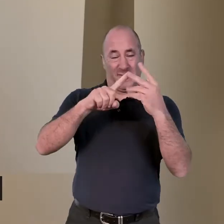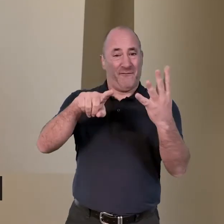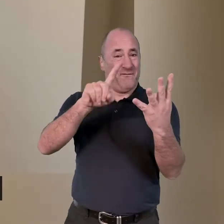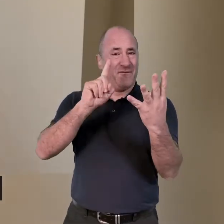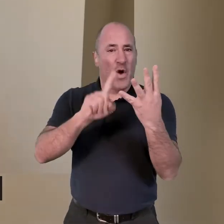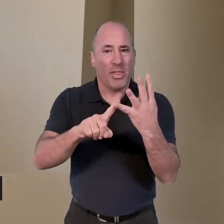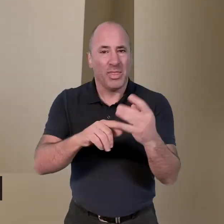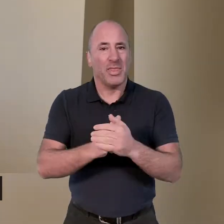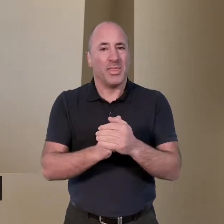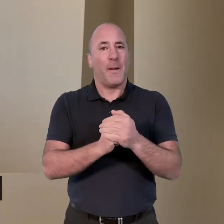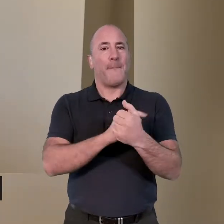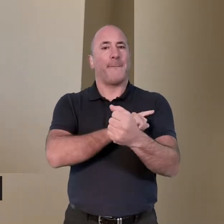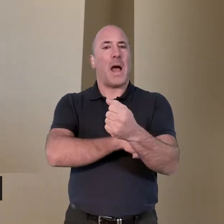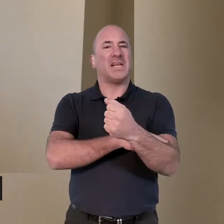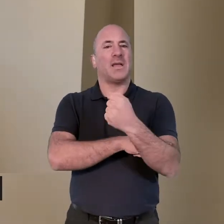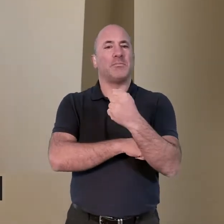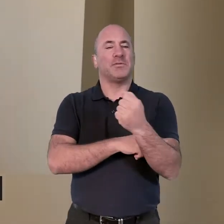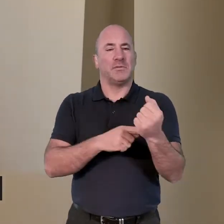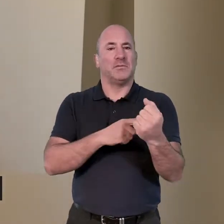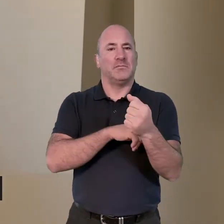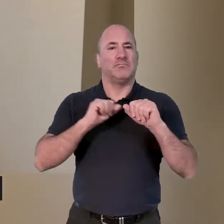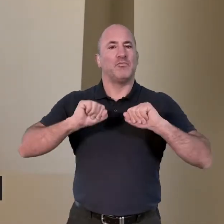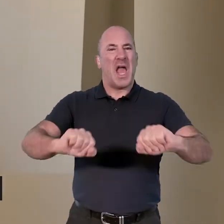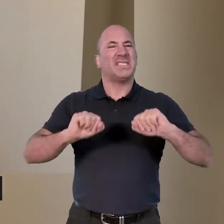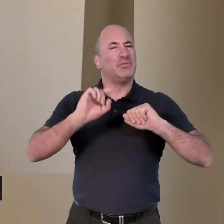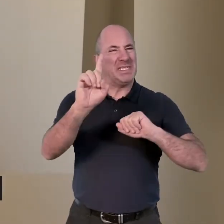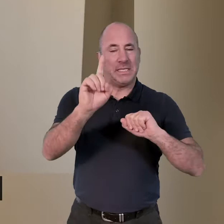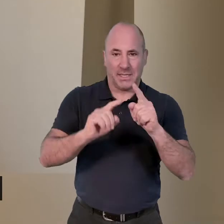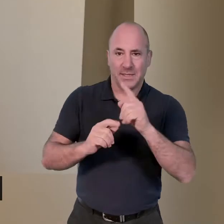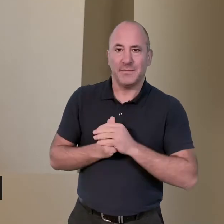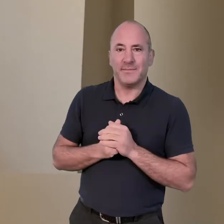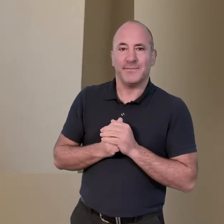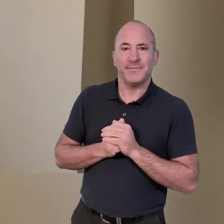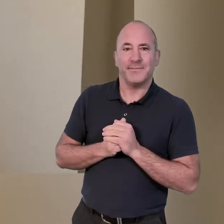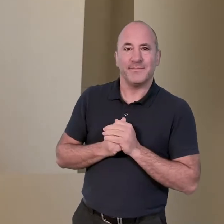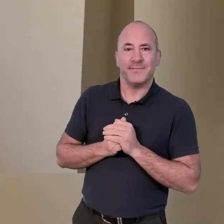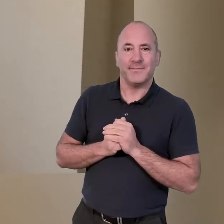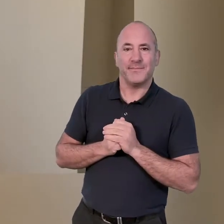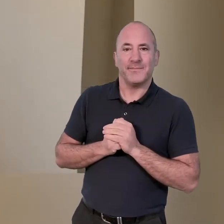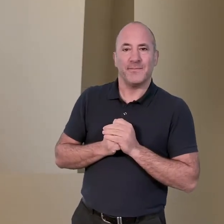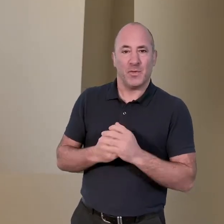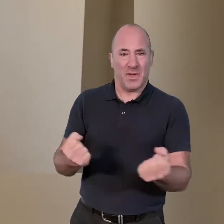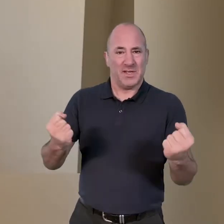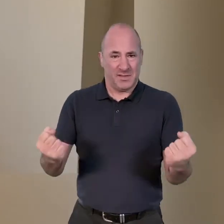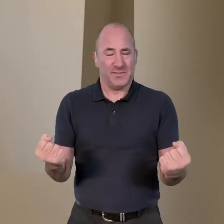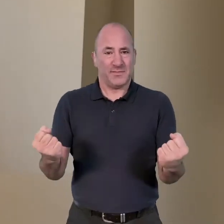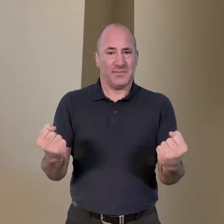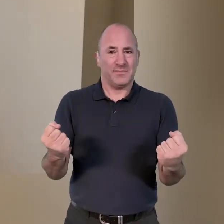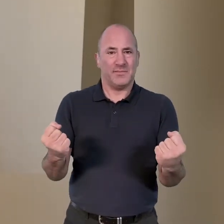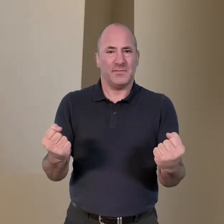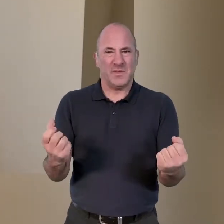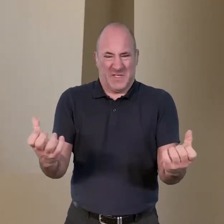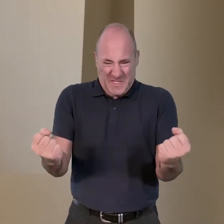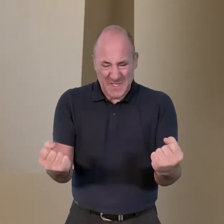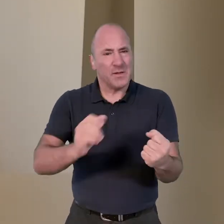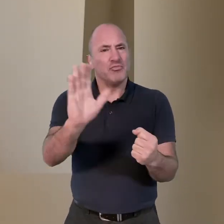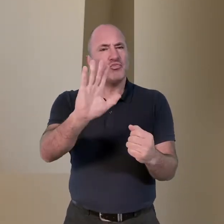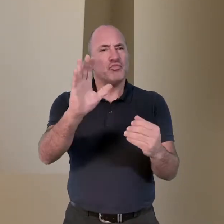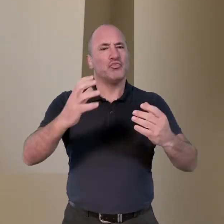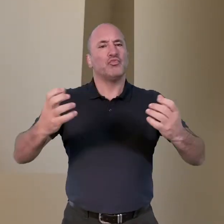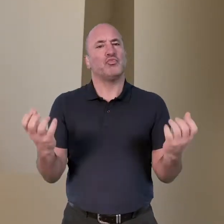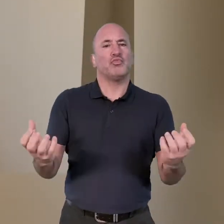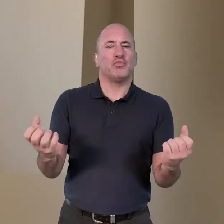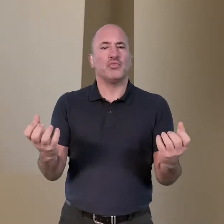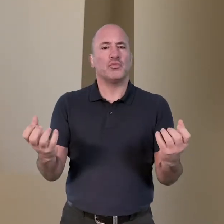rotations. Fourth exercise is bicep curls to overhead press. With this, you have your weight in your hands,